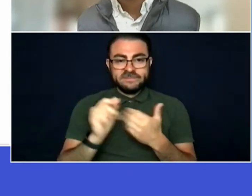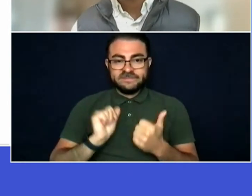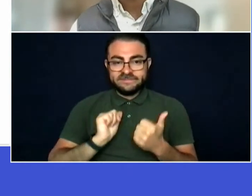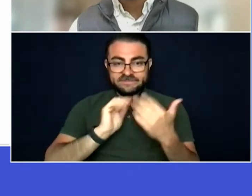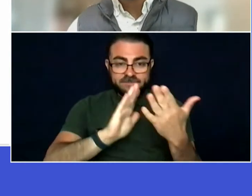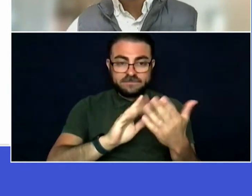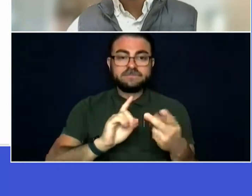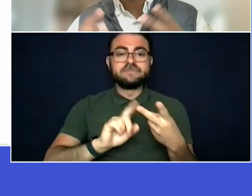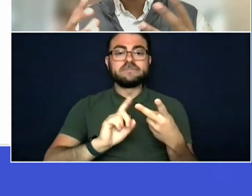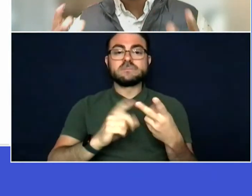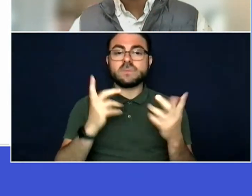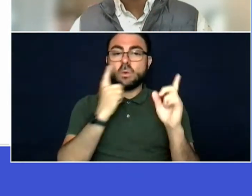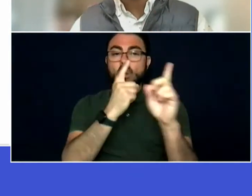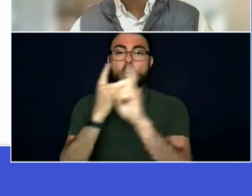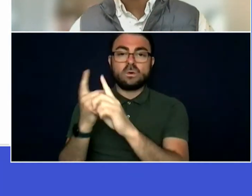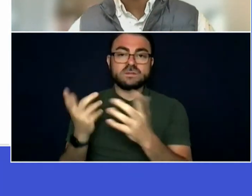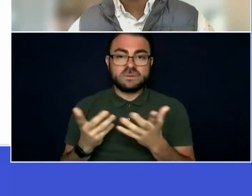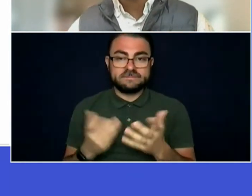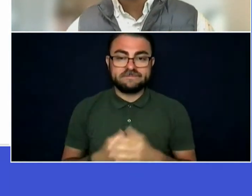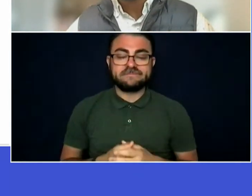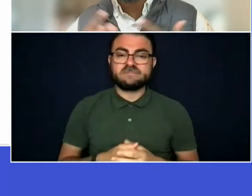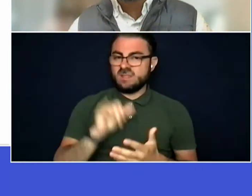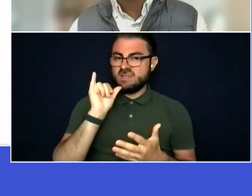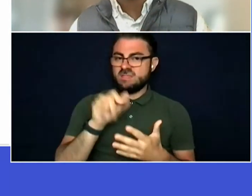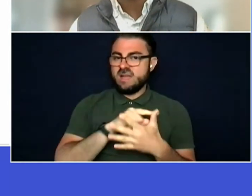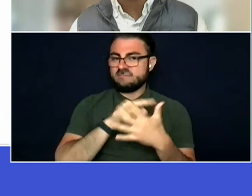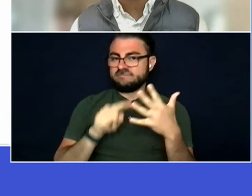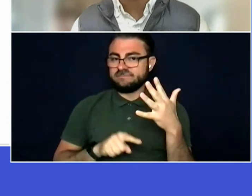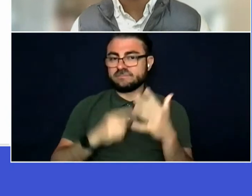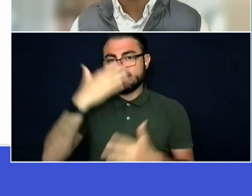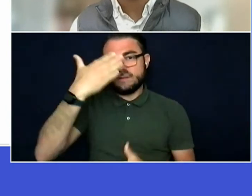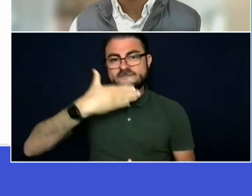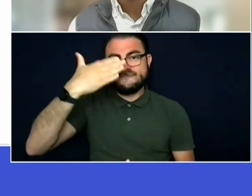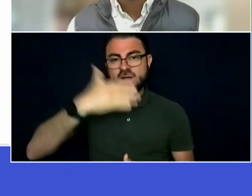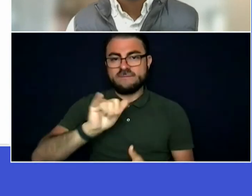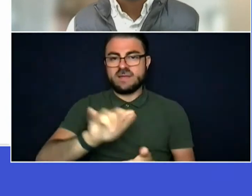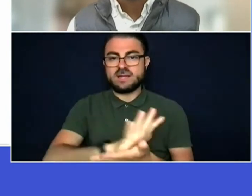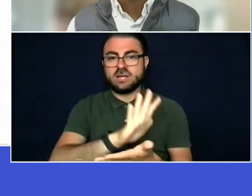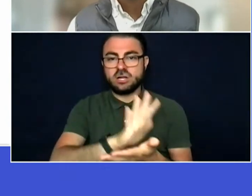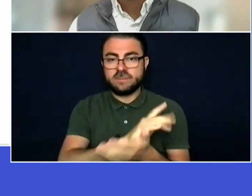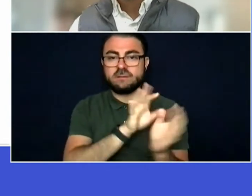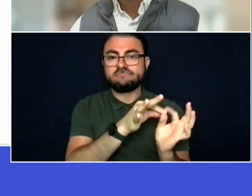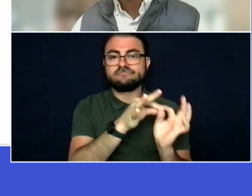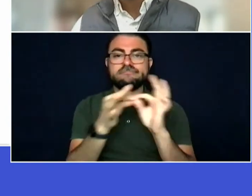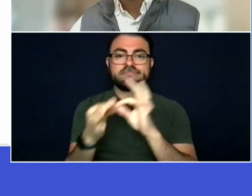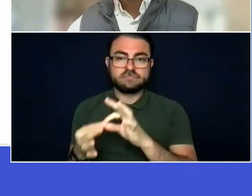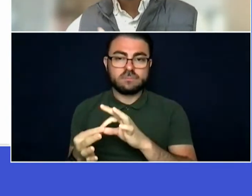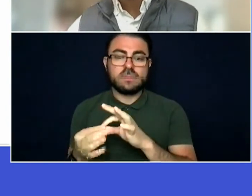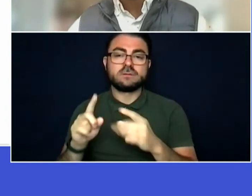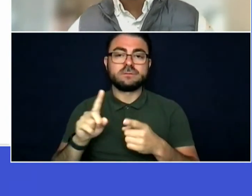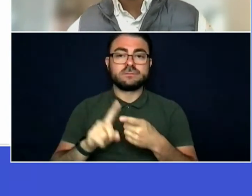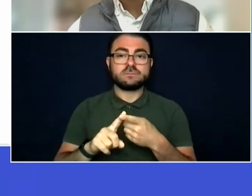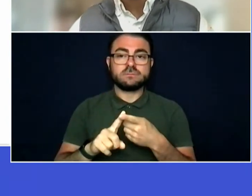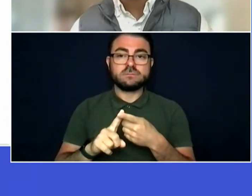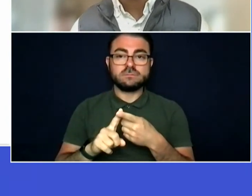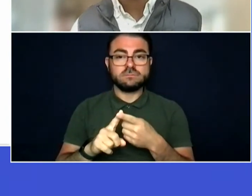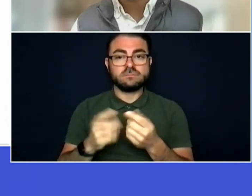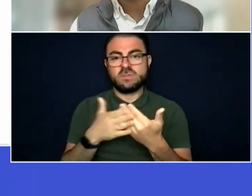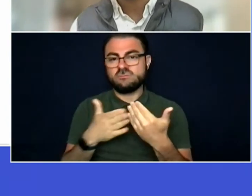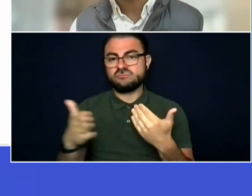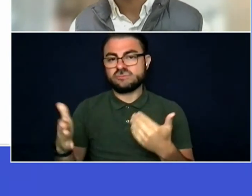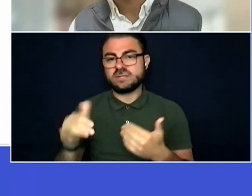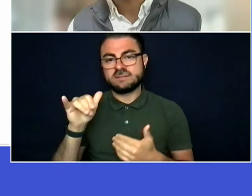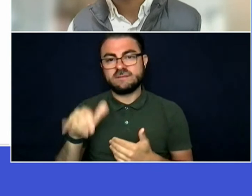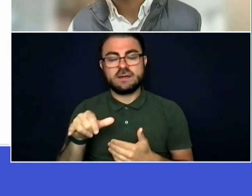goals. So that all sits at the front of the document, and it relates to the entirety of our the entirety of the